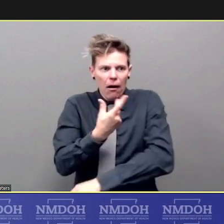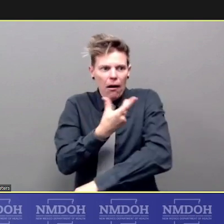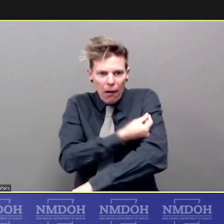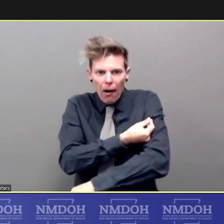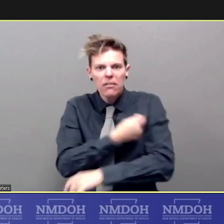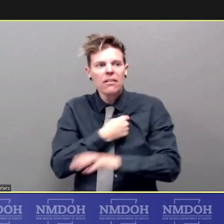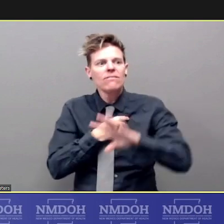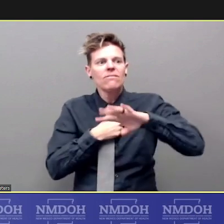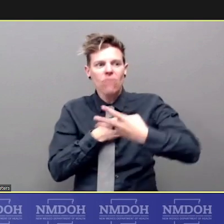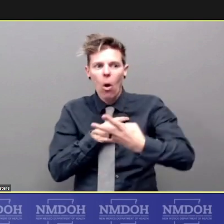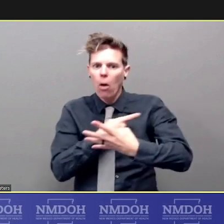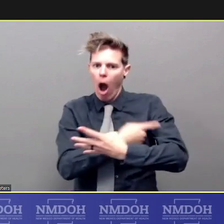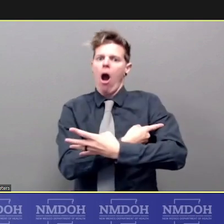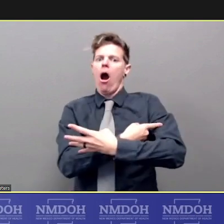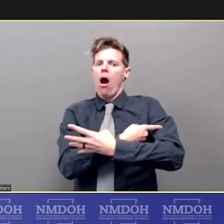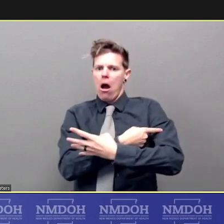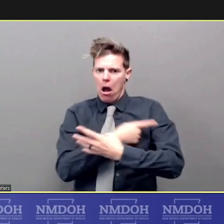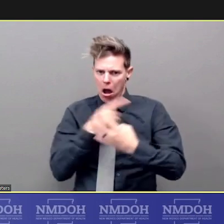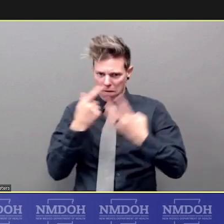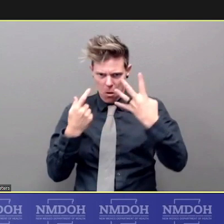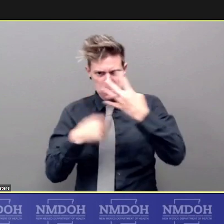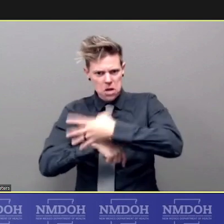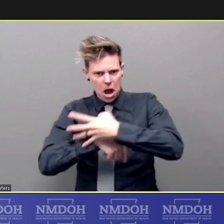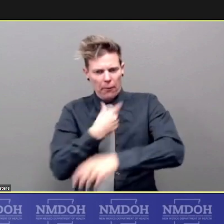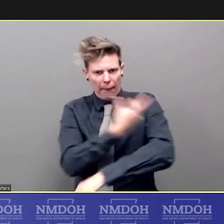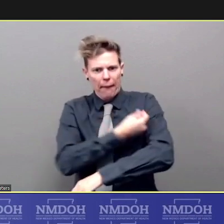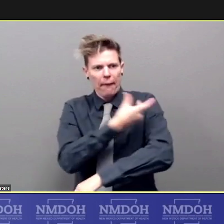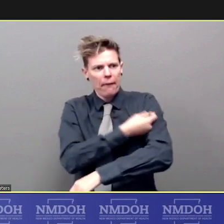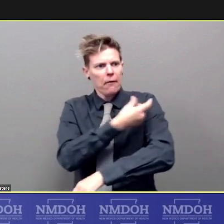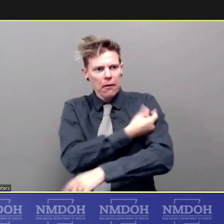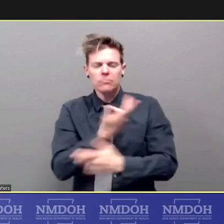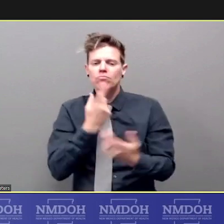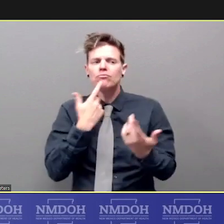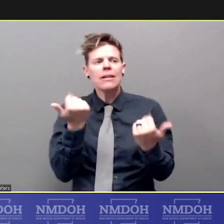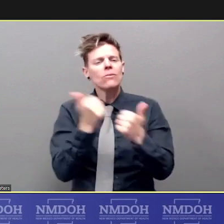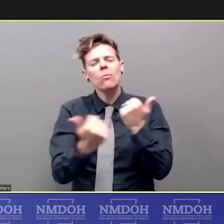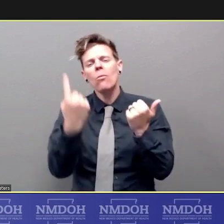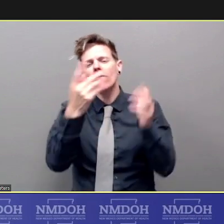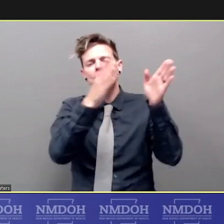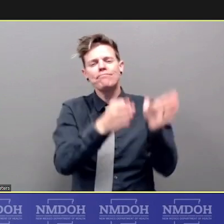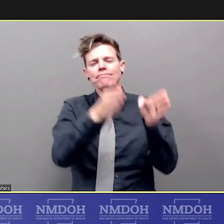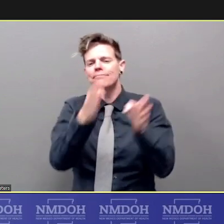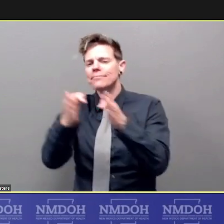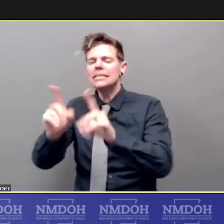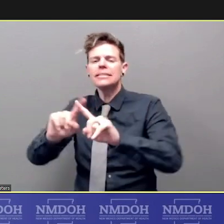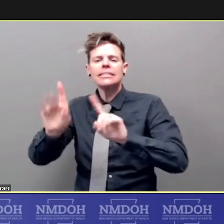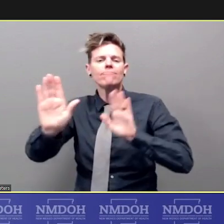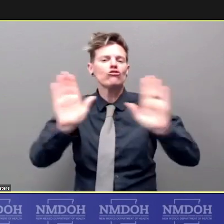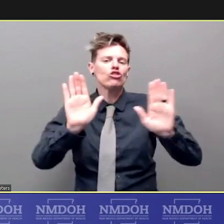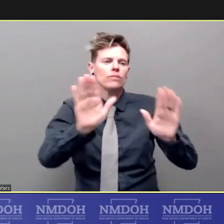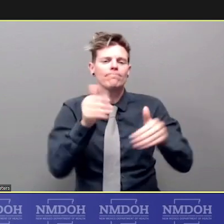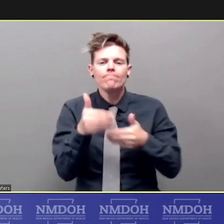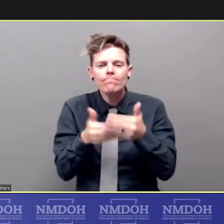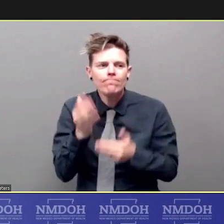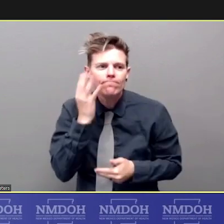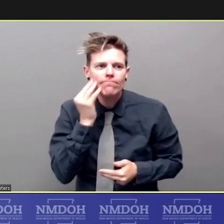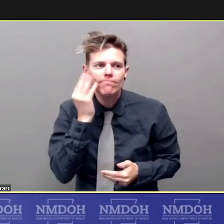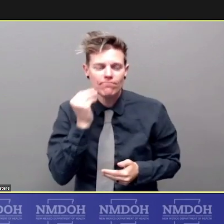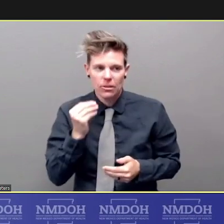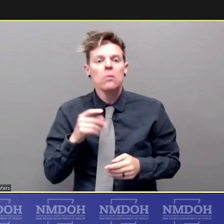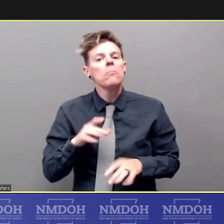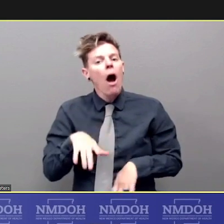every human's different. Those symptoms generally are indicative of your immune system being stimulated, which is the purpose of the vaccine.